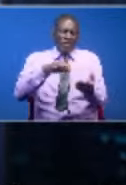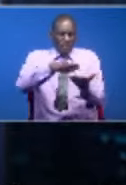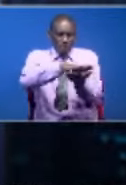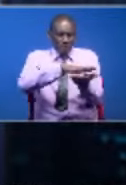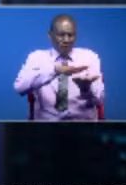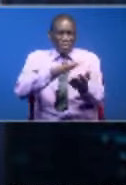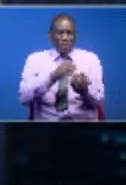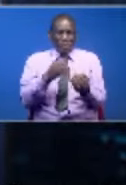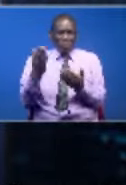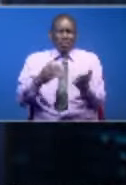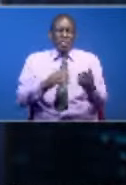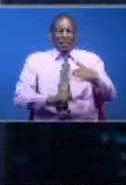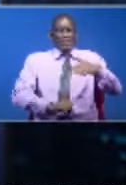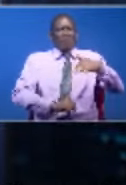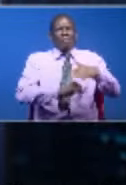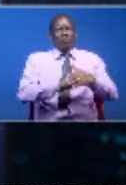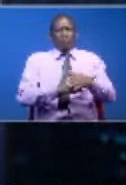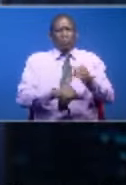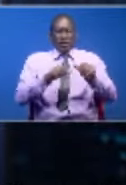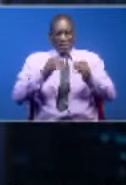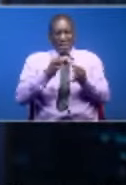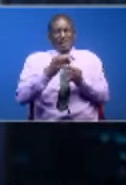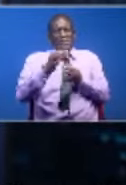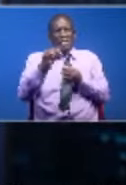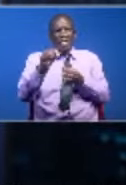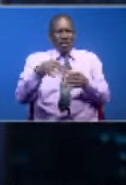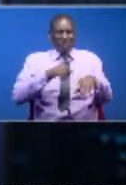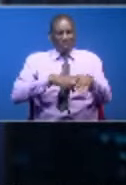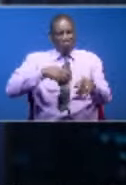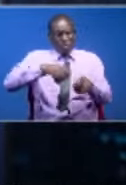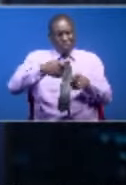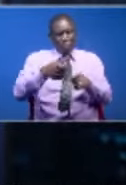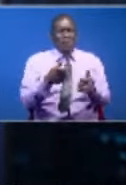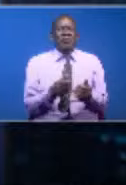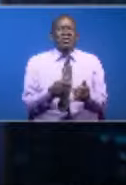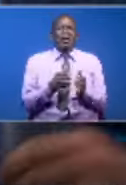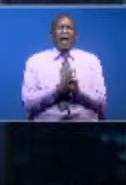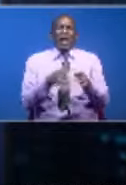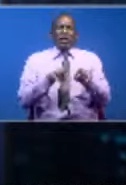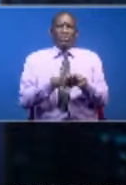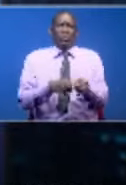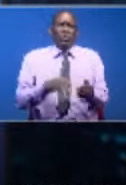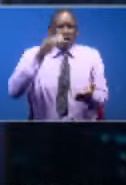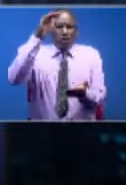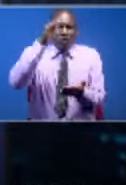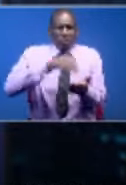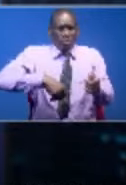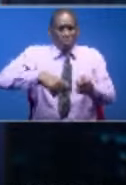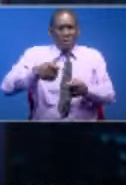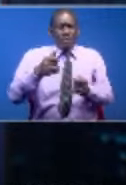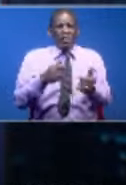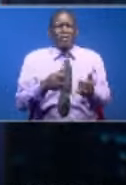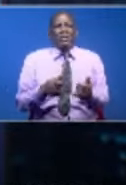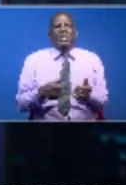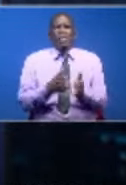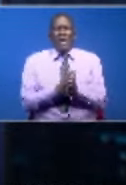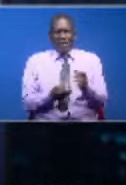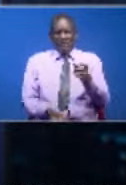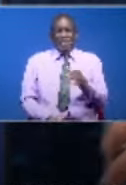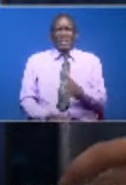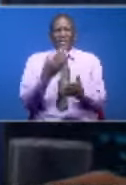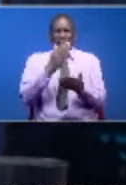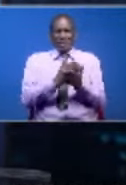attract guarantees that can extend maturities, and sort of reduce payment burden and create some